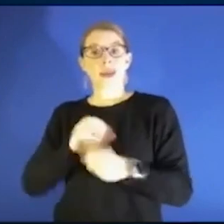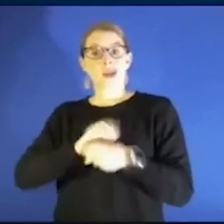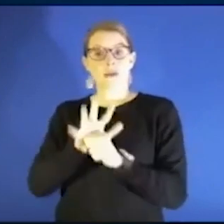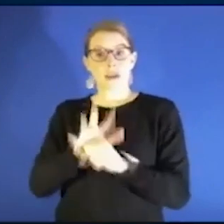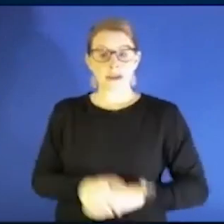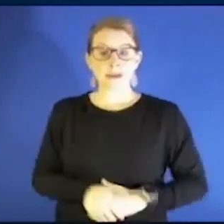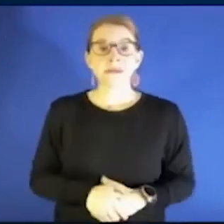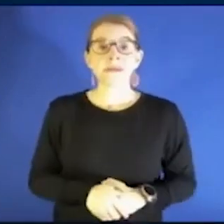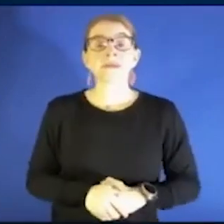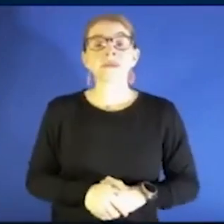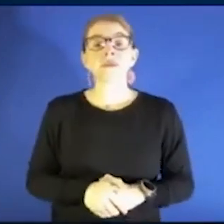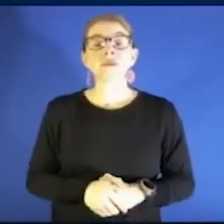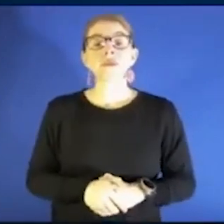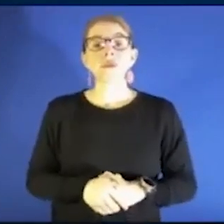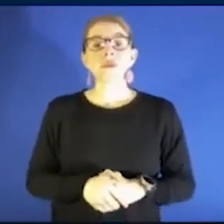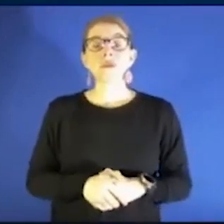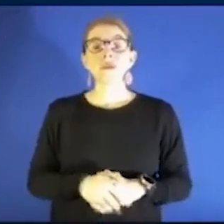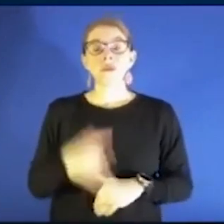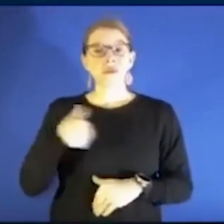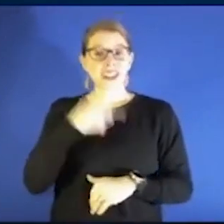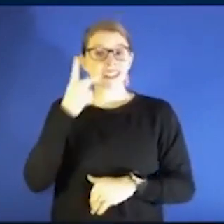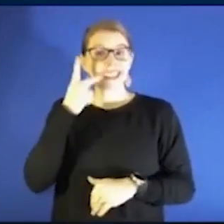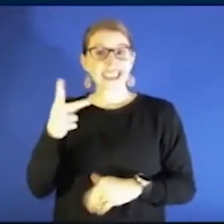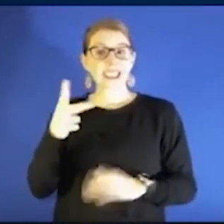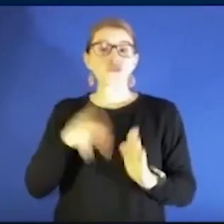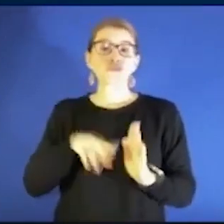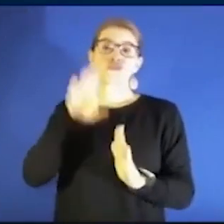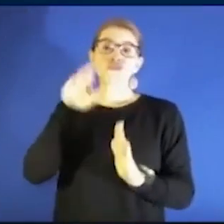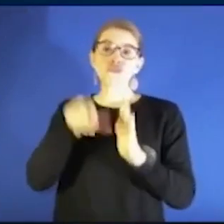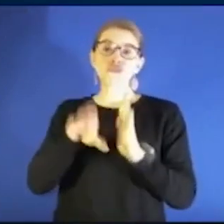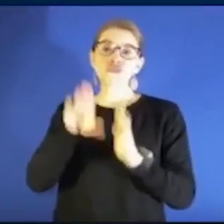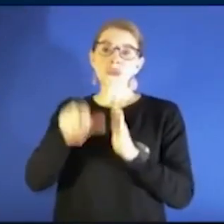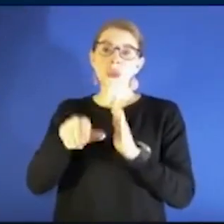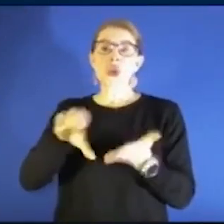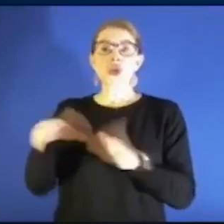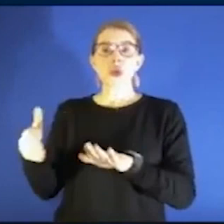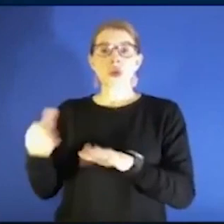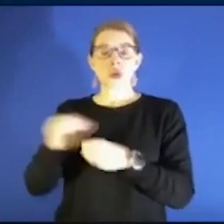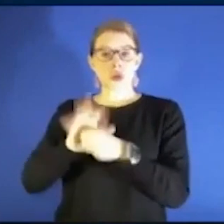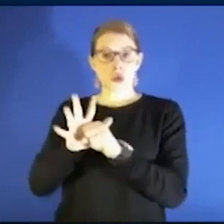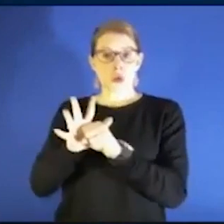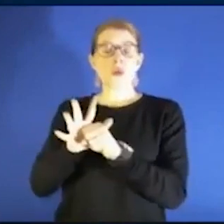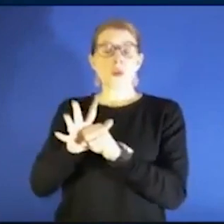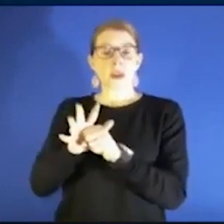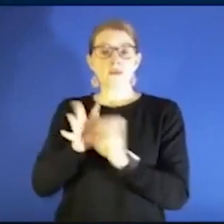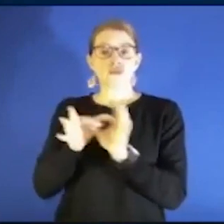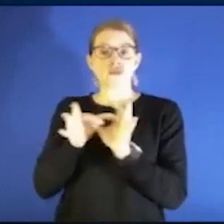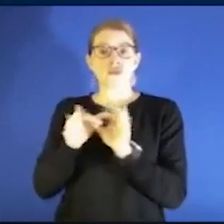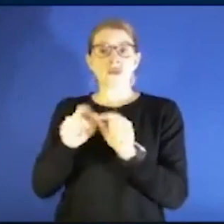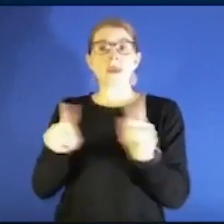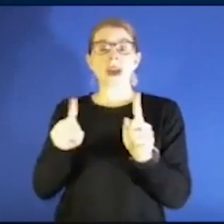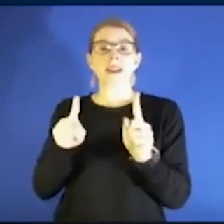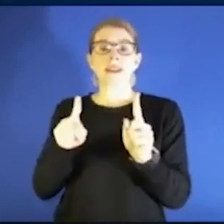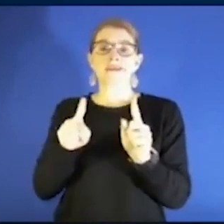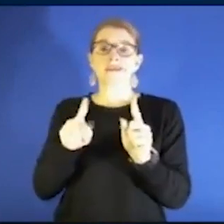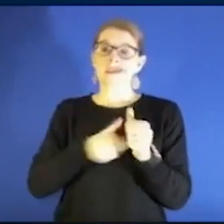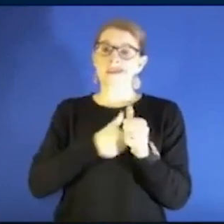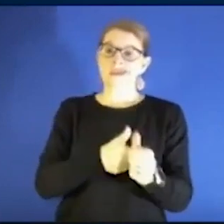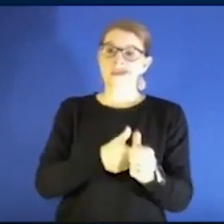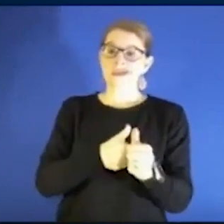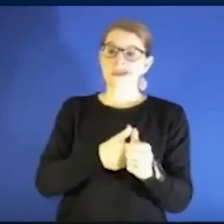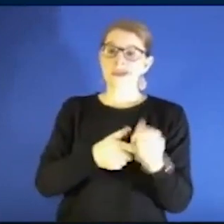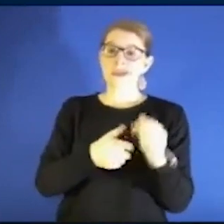We've seen kind of ebbs and flows within our COVID deaths, but we also see that kind of follow the overall positivity